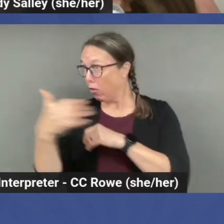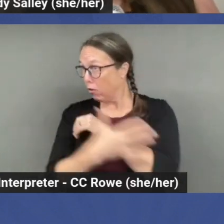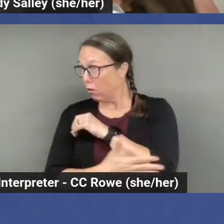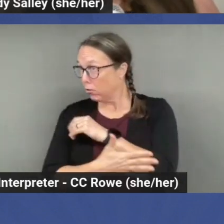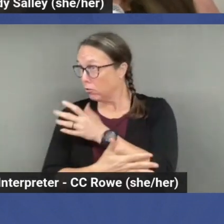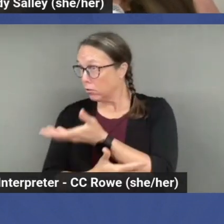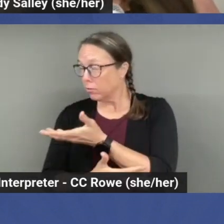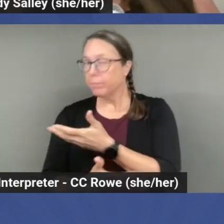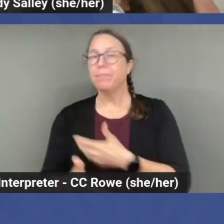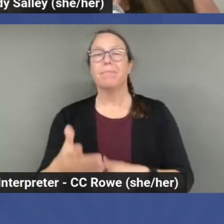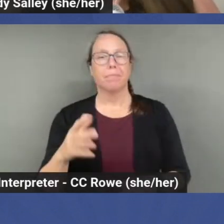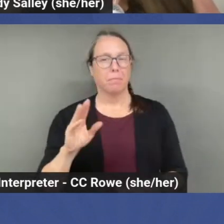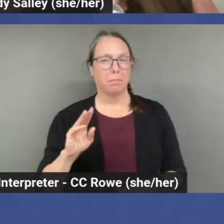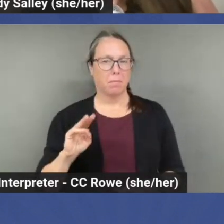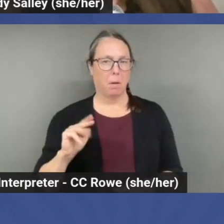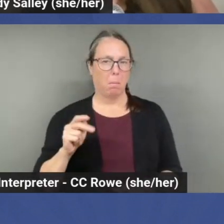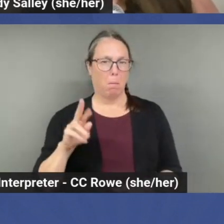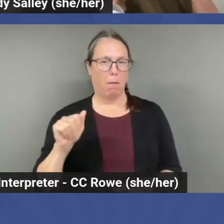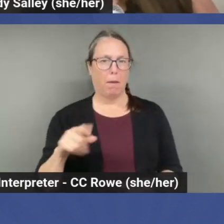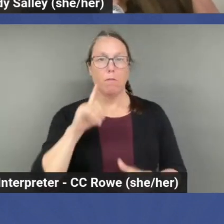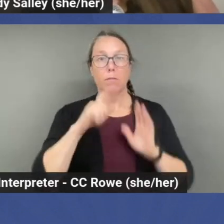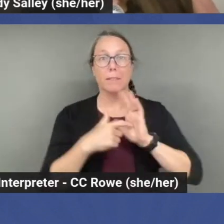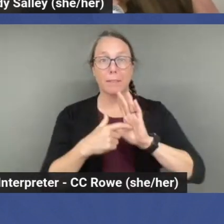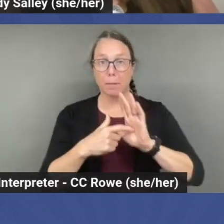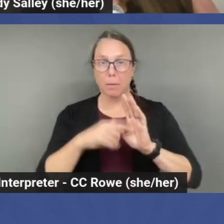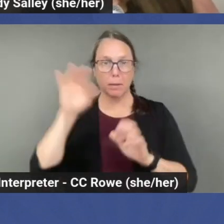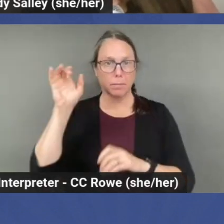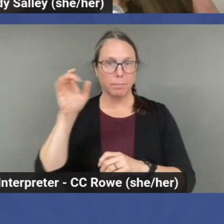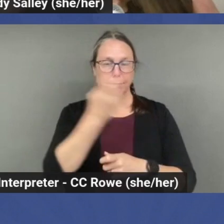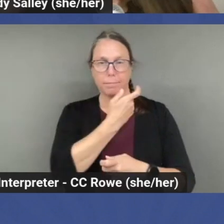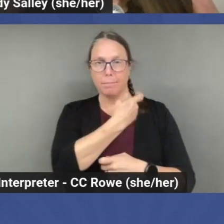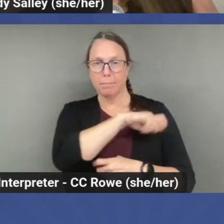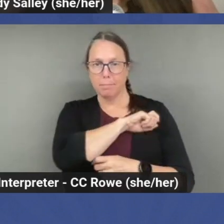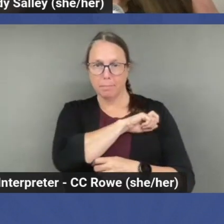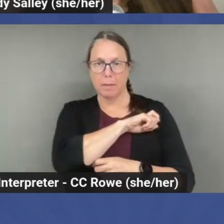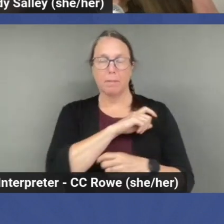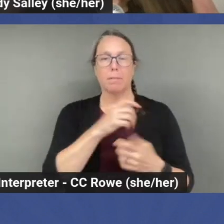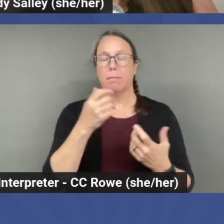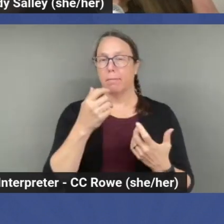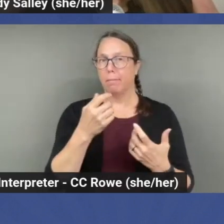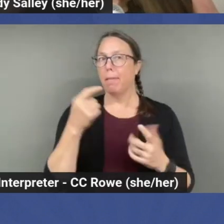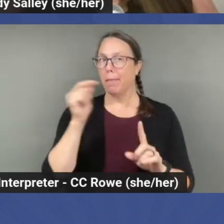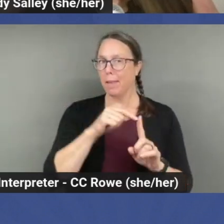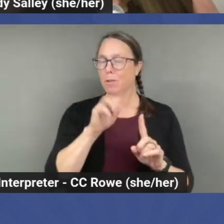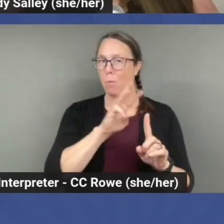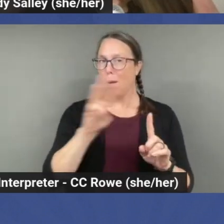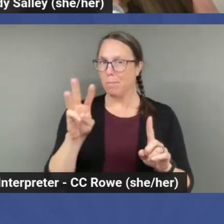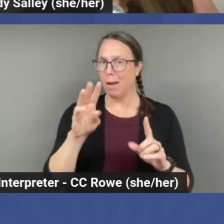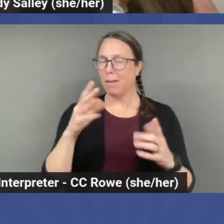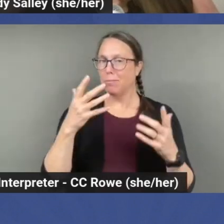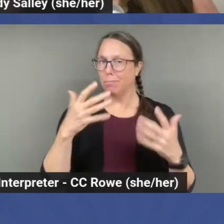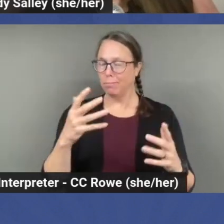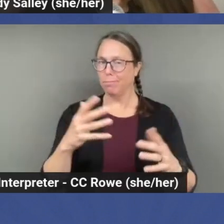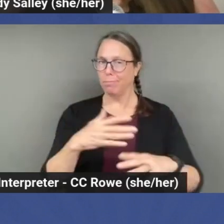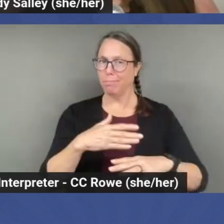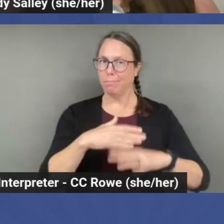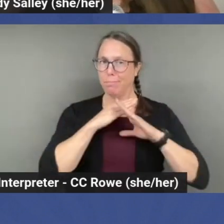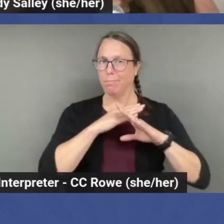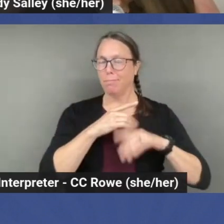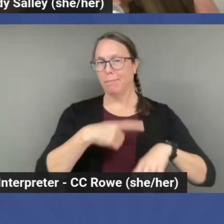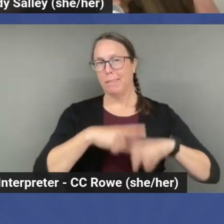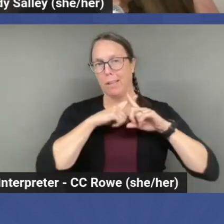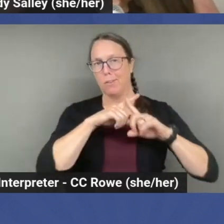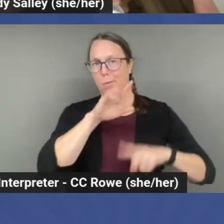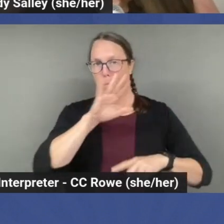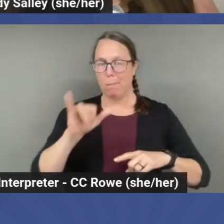Mm-hmm. For example, in Spain, Women on Web's website is censored by the government, and we have a big lawsuit that has been going on,